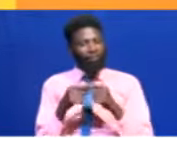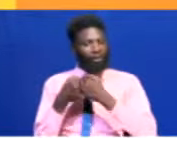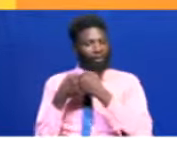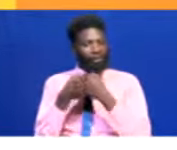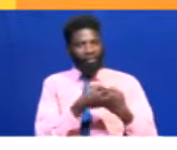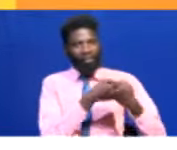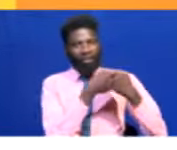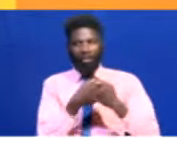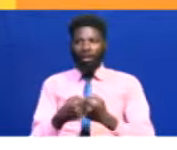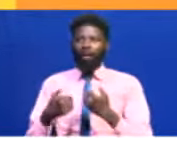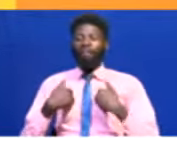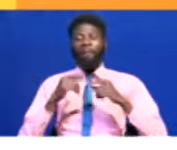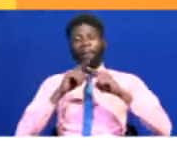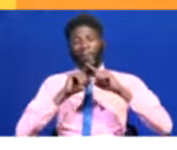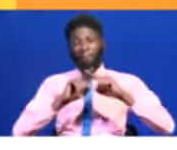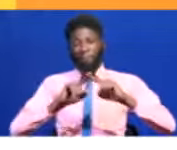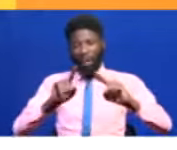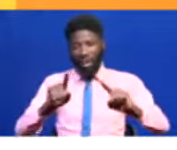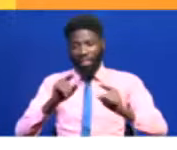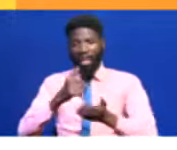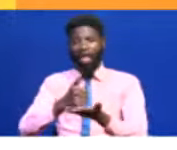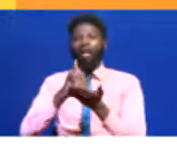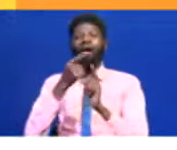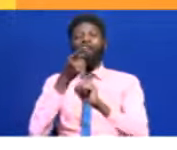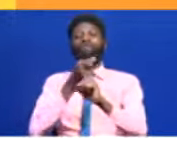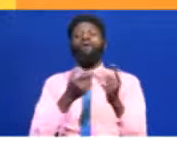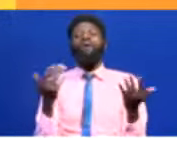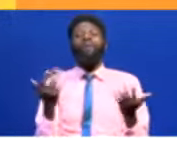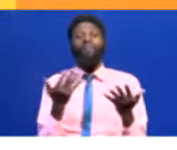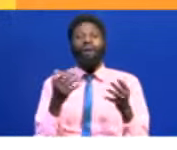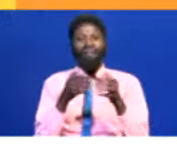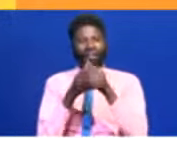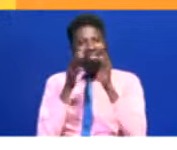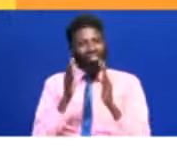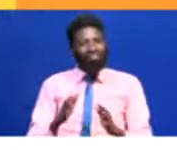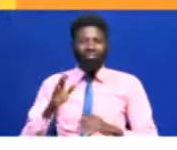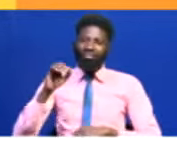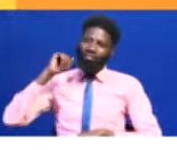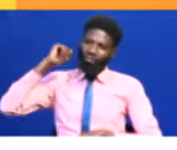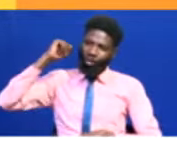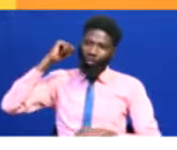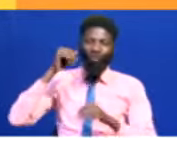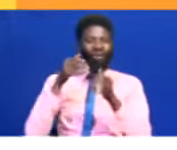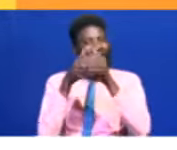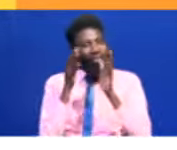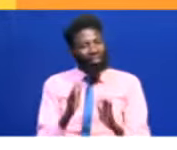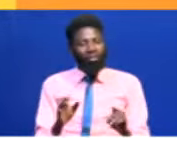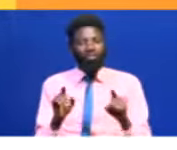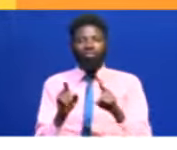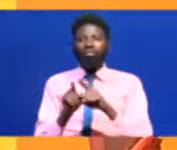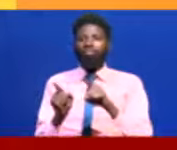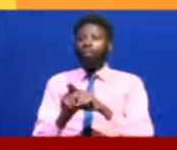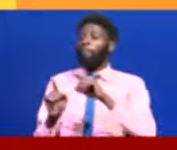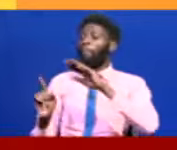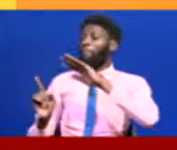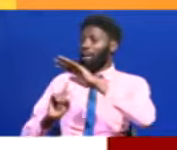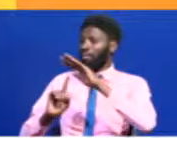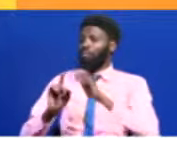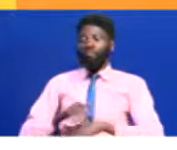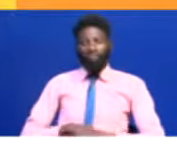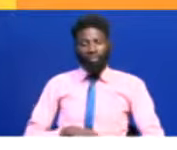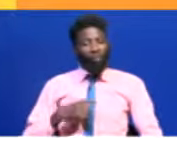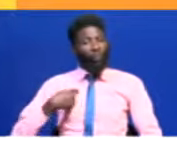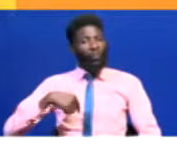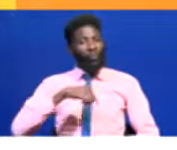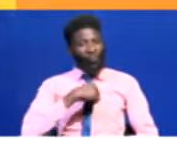help of the leaders, political leaders and the ministry, we are looking